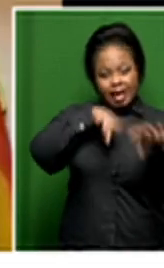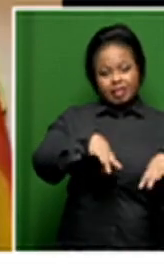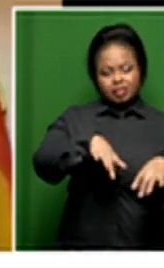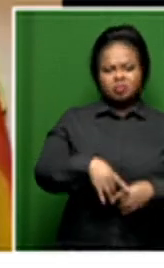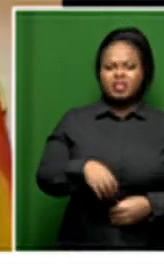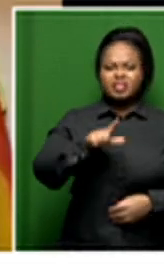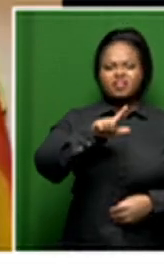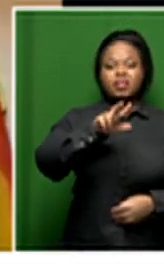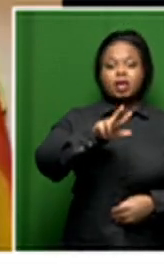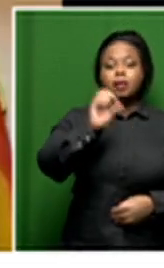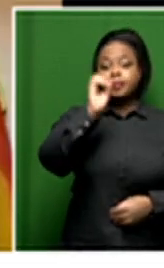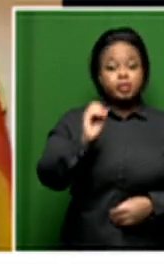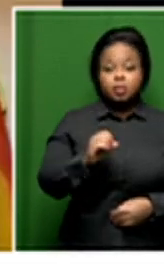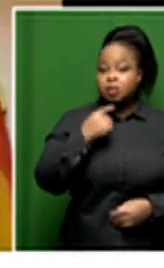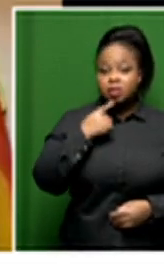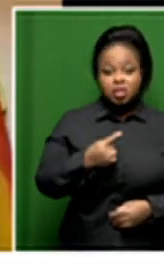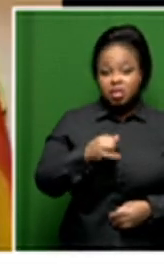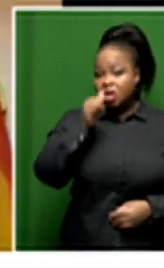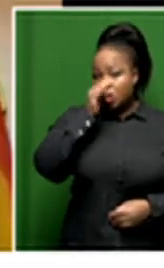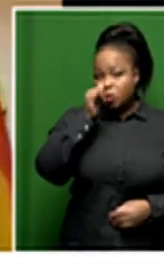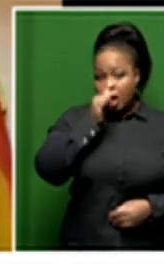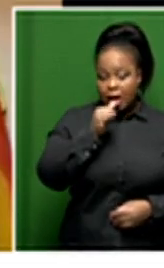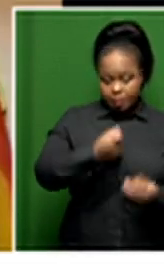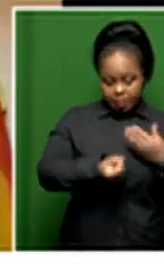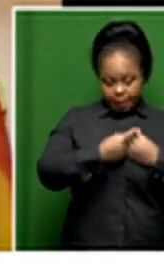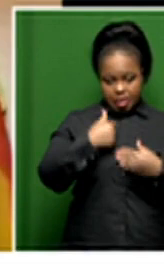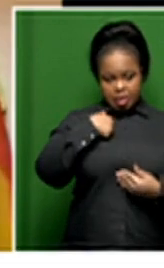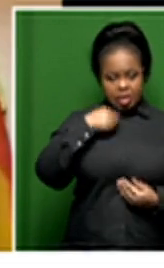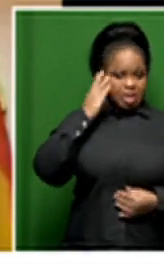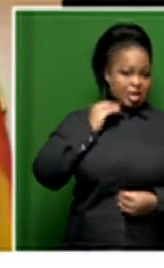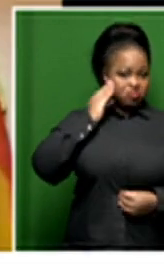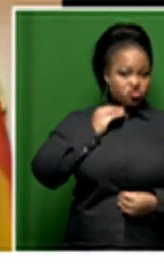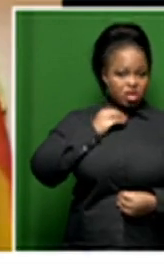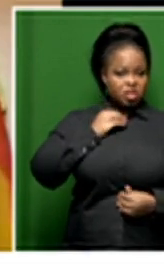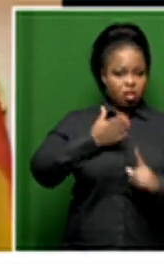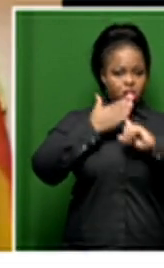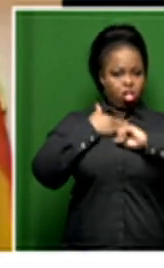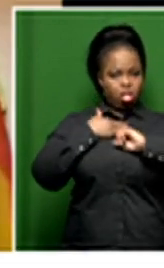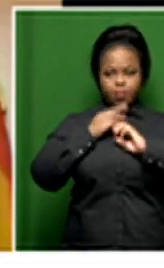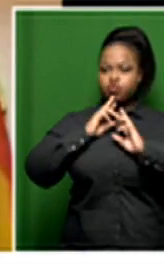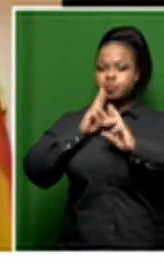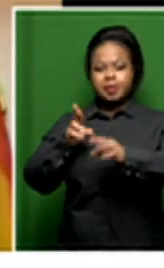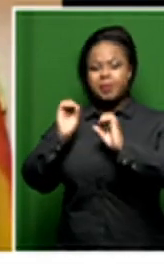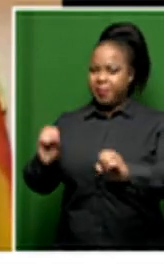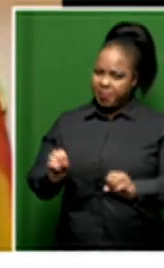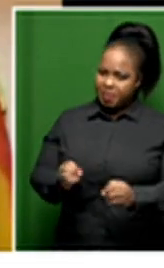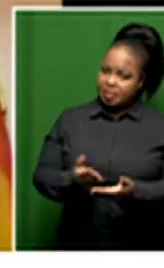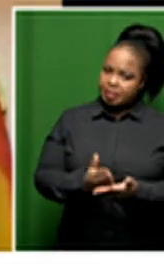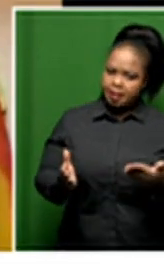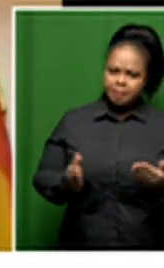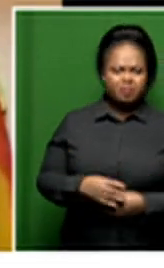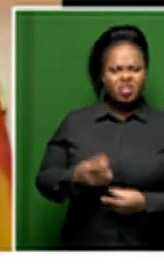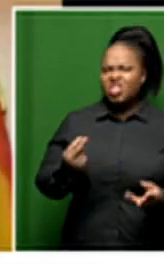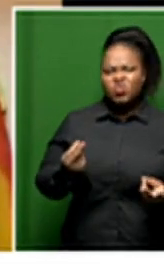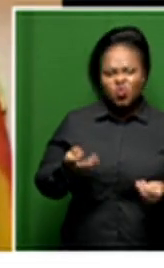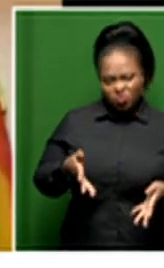even report crimes against them. So it's really a big problem. And I mean, this is not new. Hate crimes have been going on for the